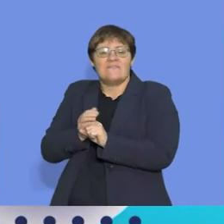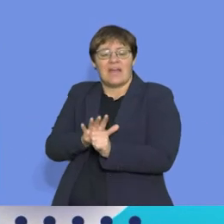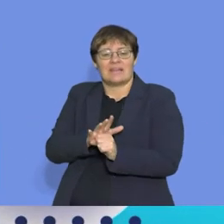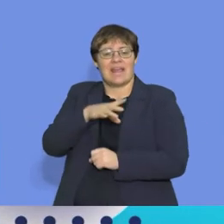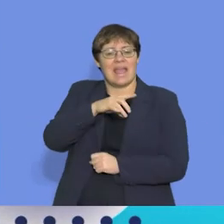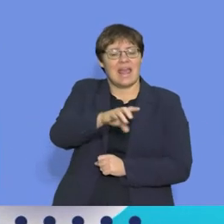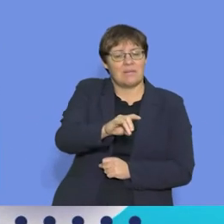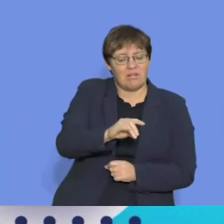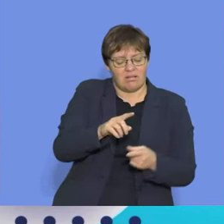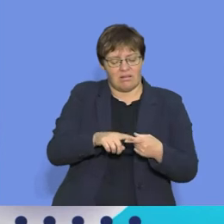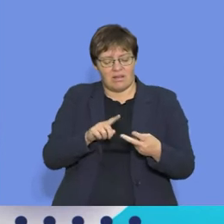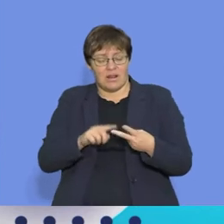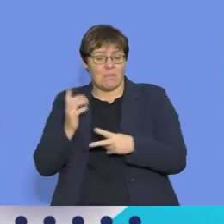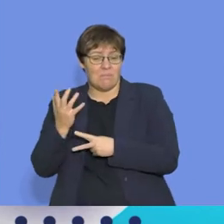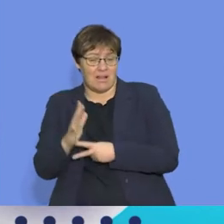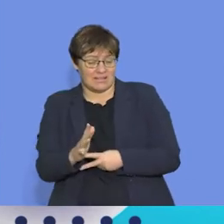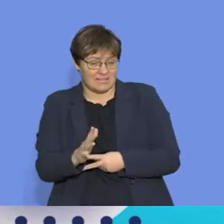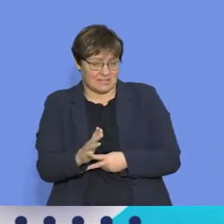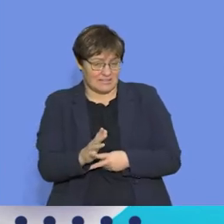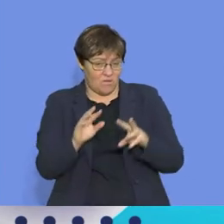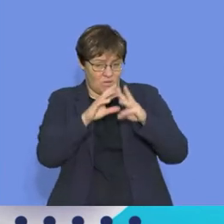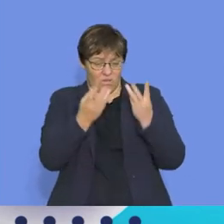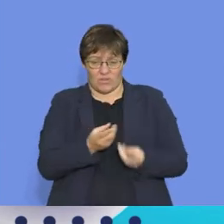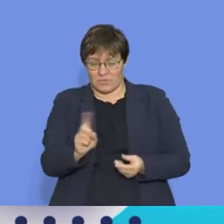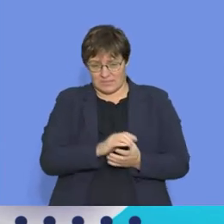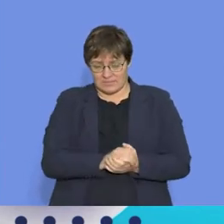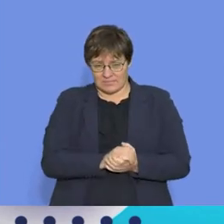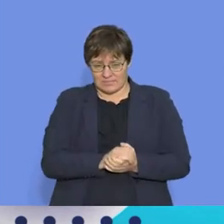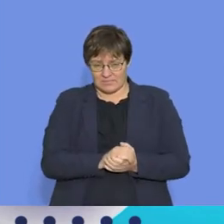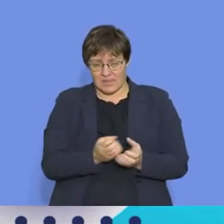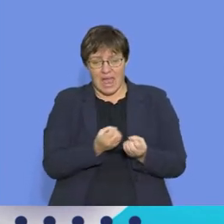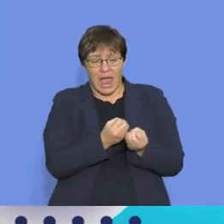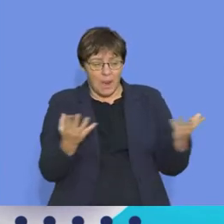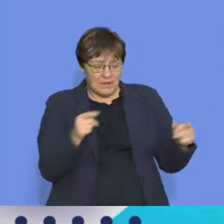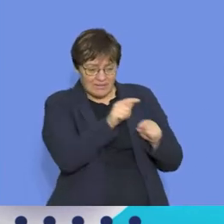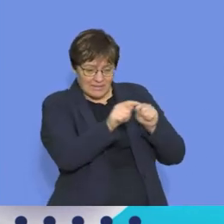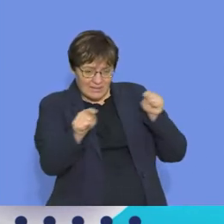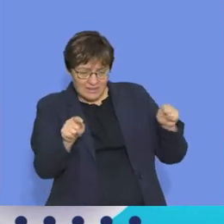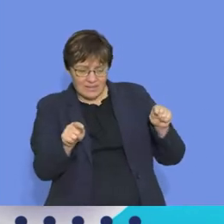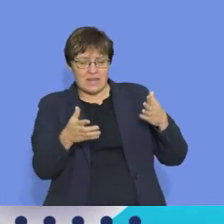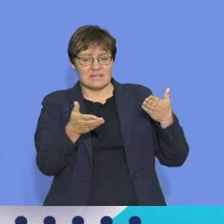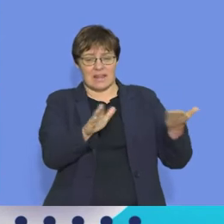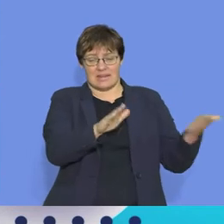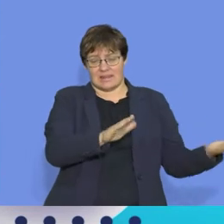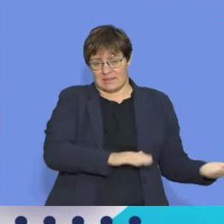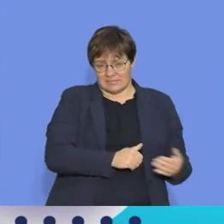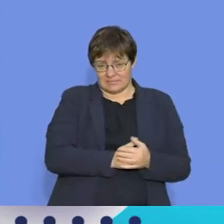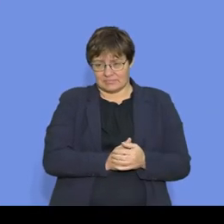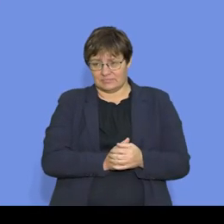have on animals and plants on Earth. How many different species became